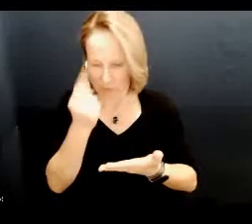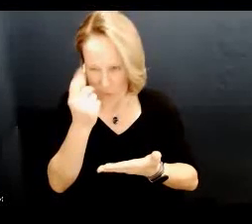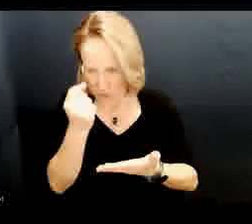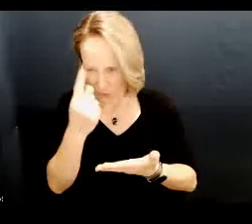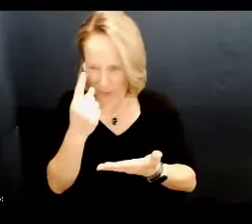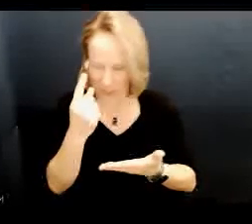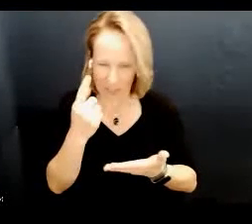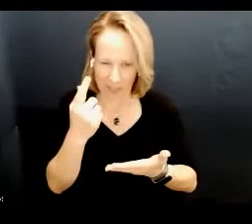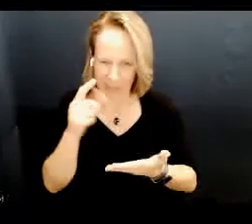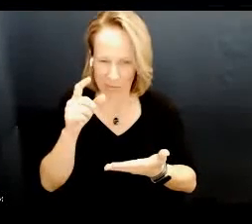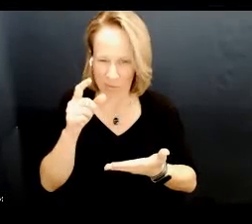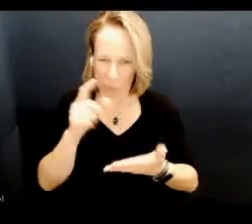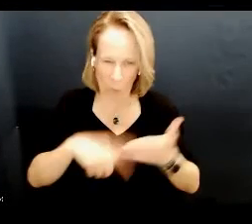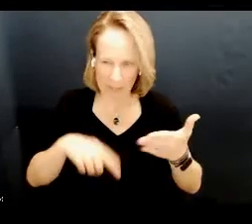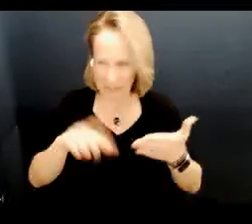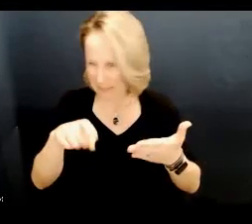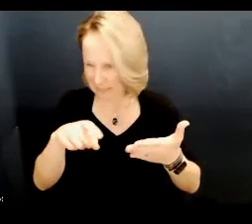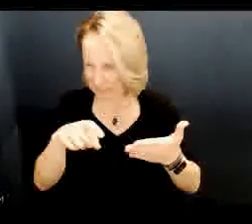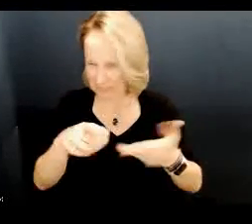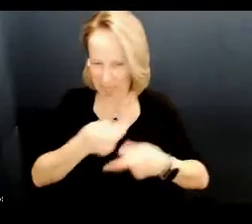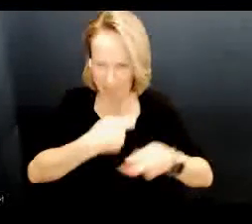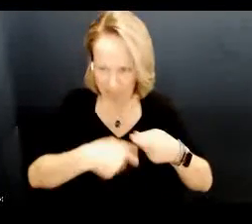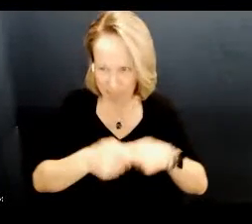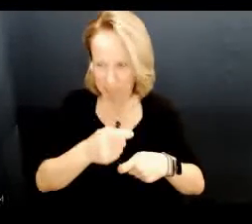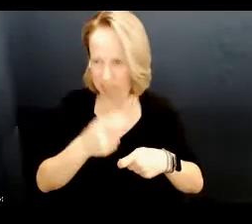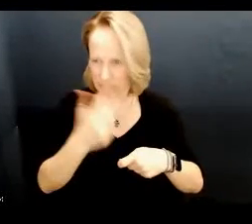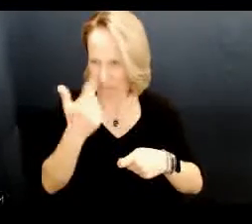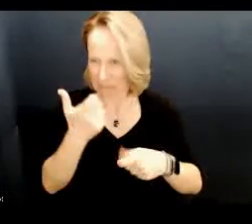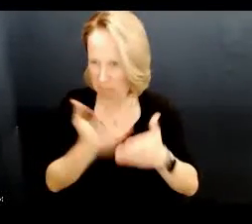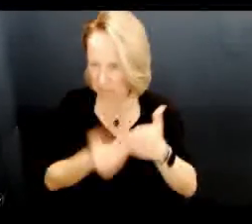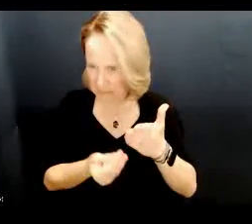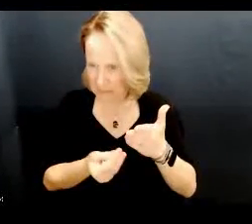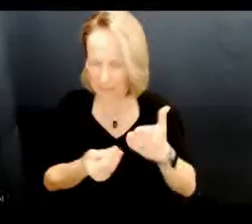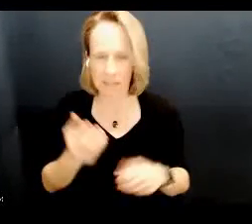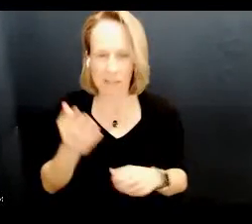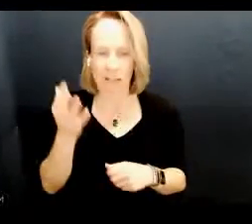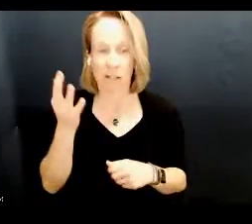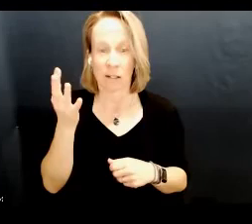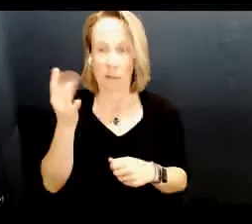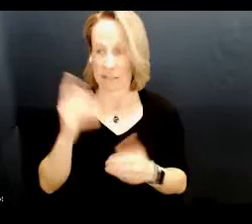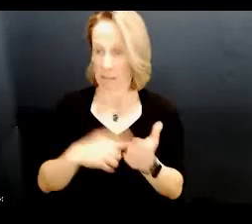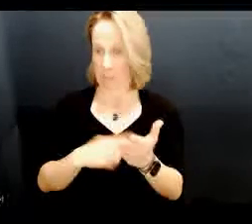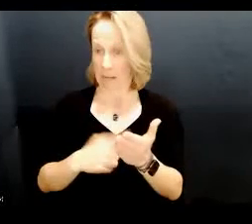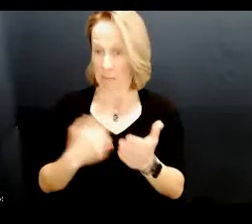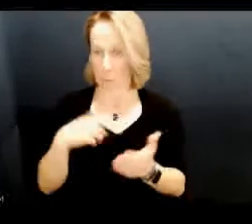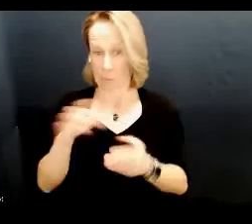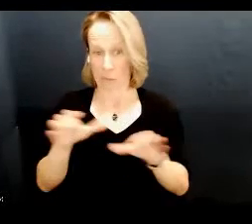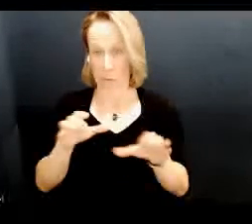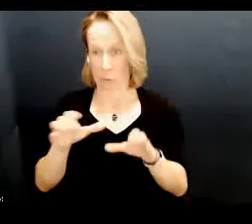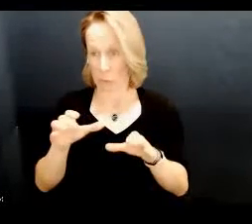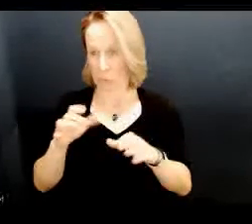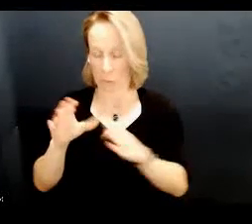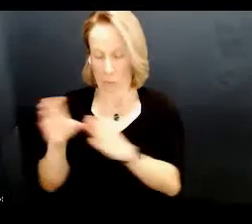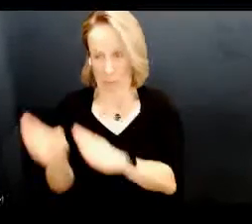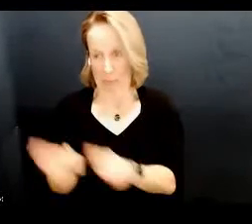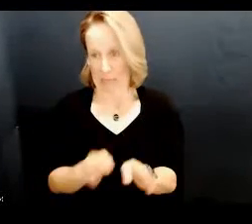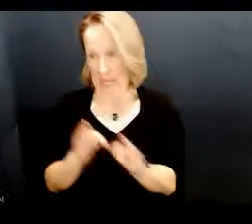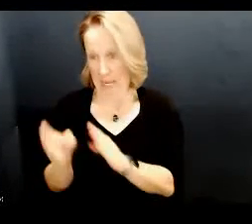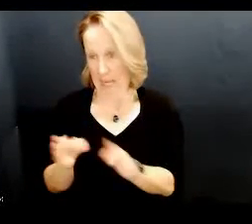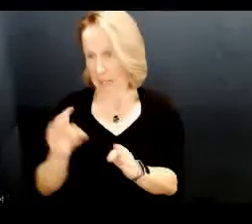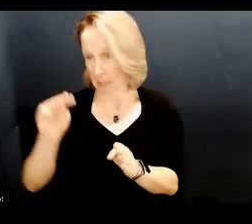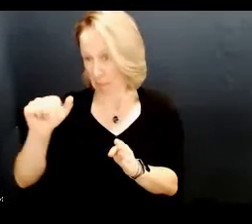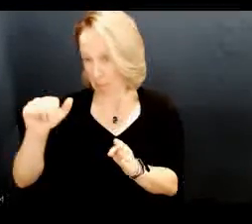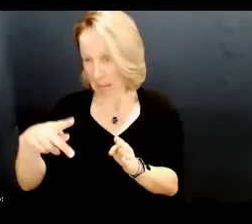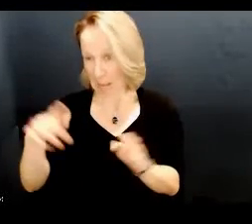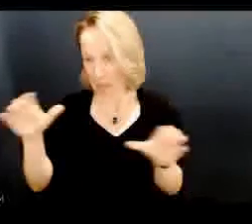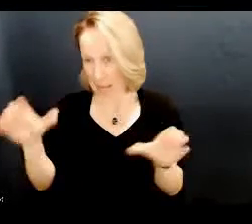in collaboration, because sometimes when we do these mapping activities, we'll start to think about what is the perfect response rather